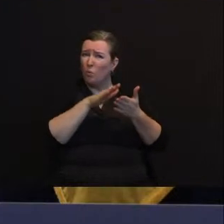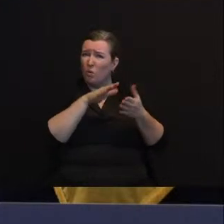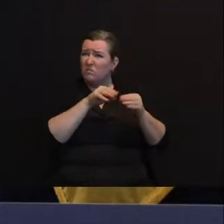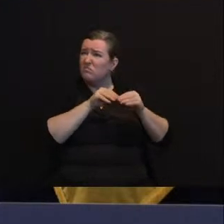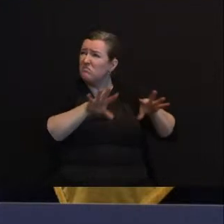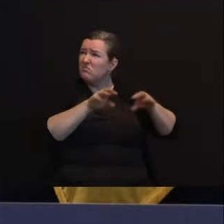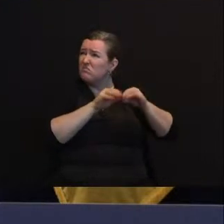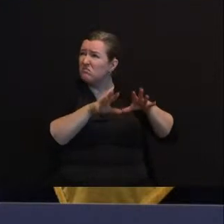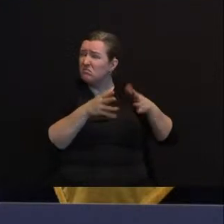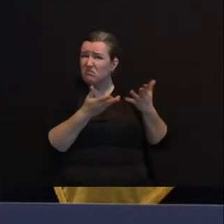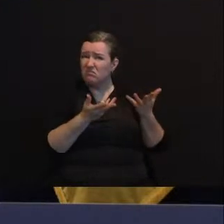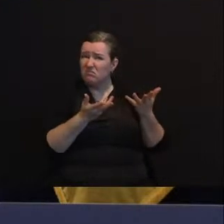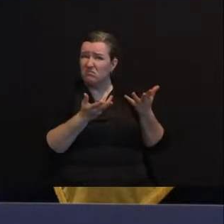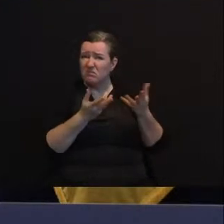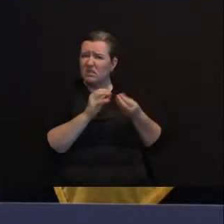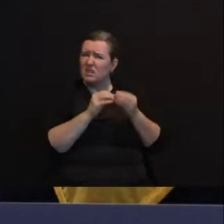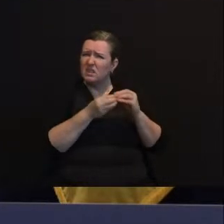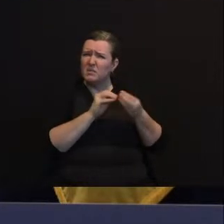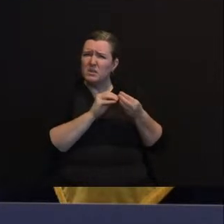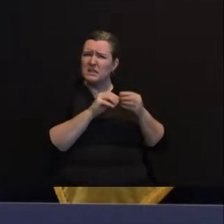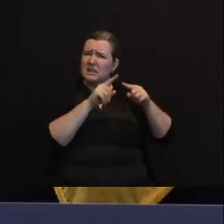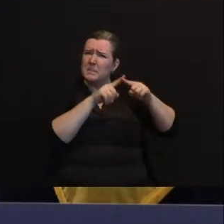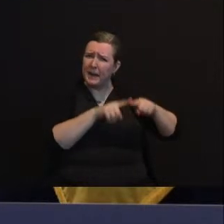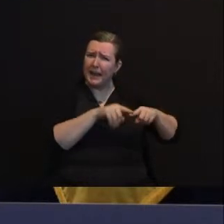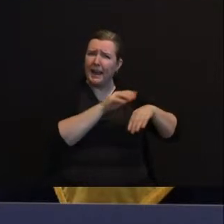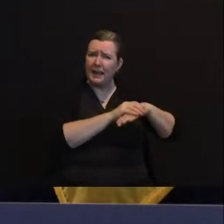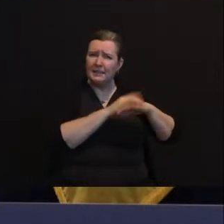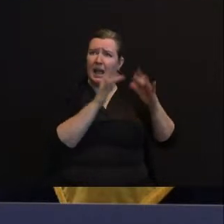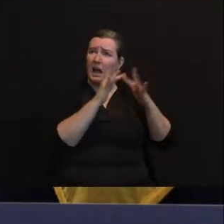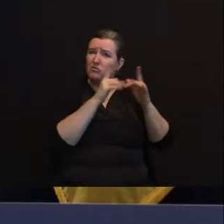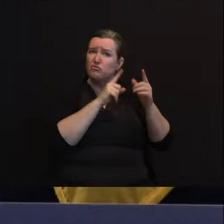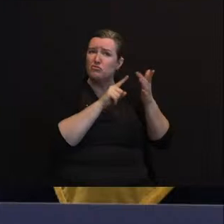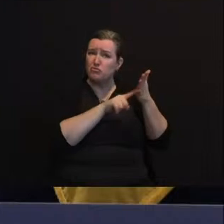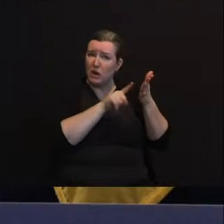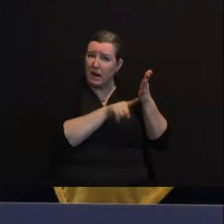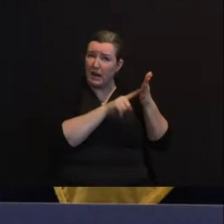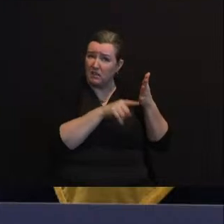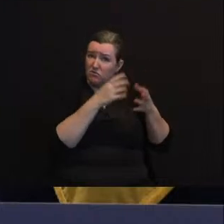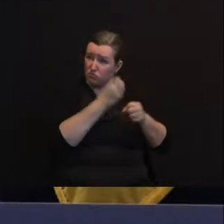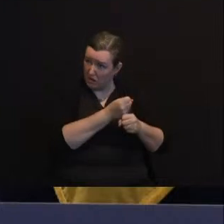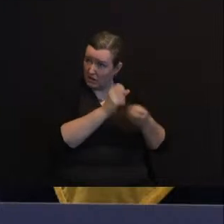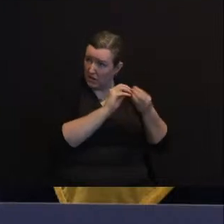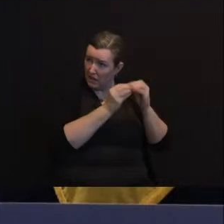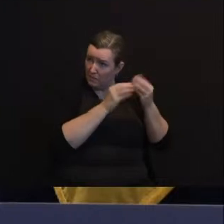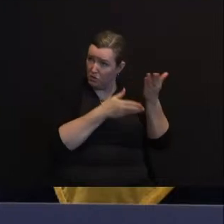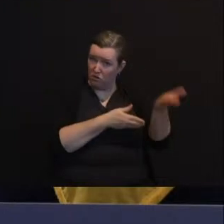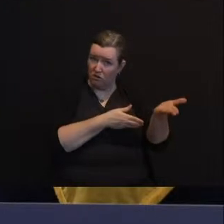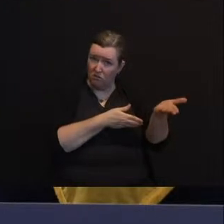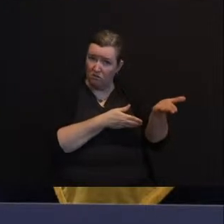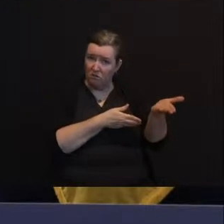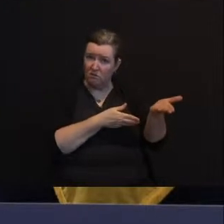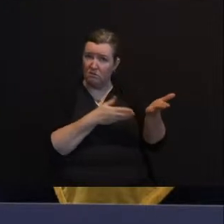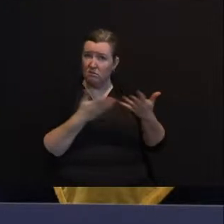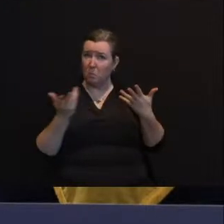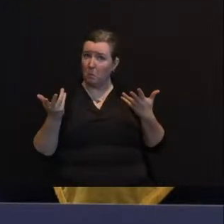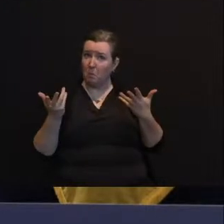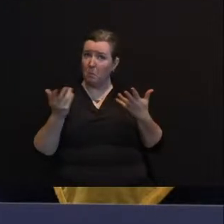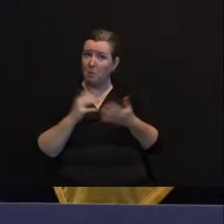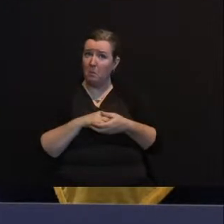in-school transmission relies on contact tracing? Thanks. Dustin, I'll try to go quickly through